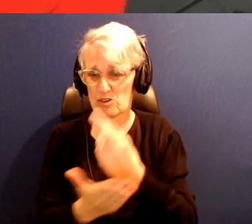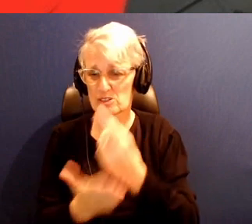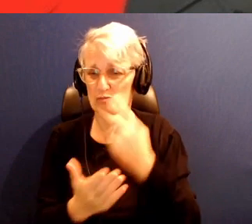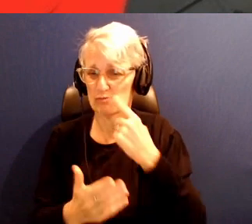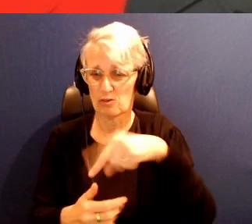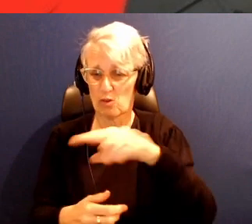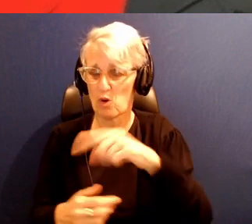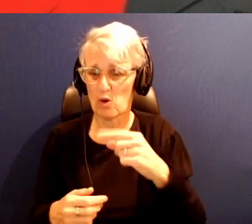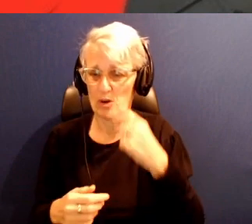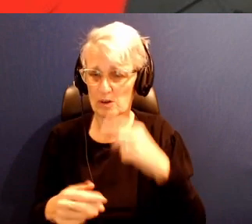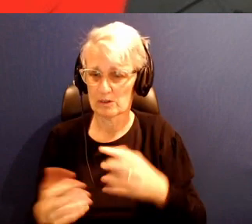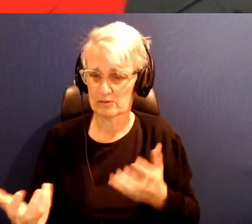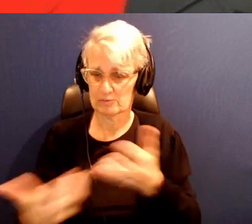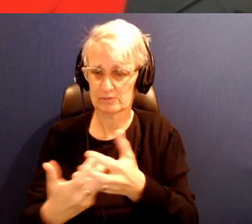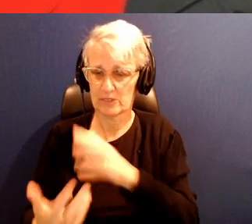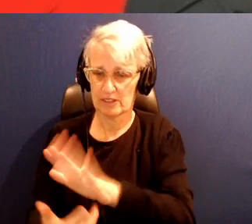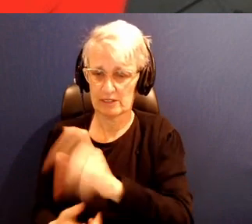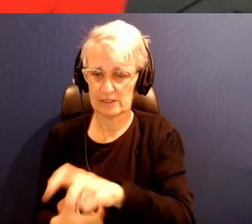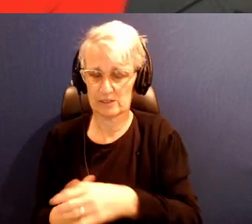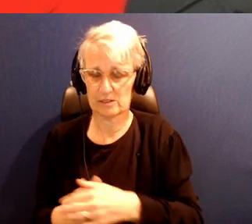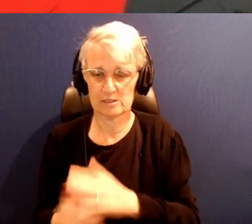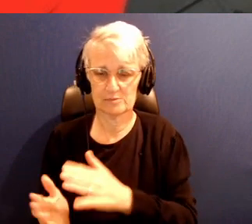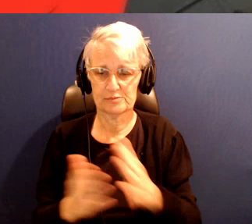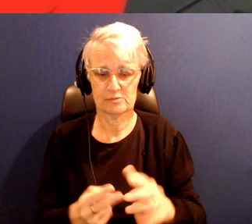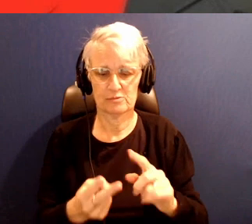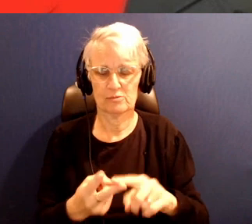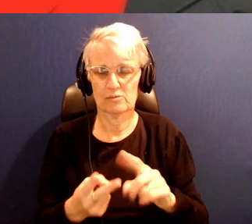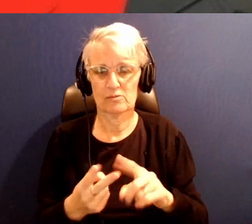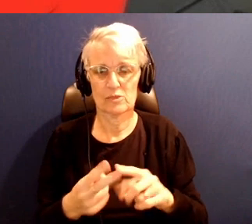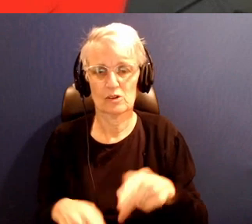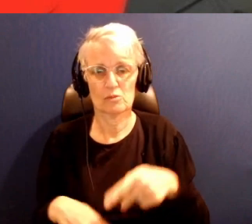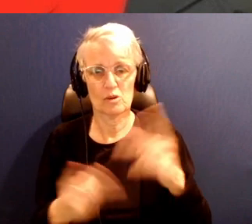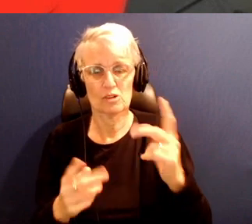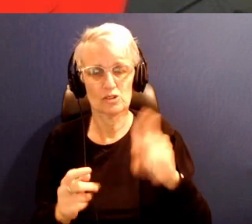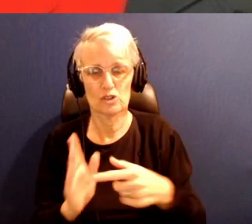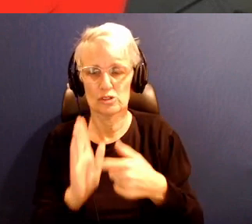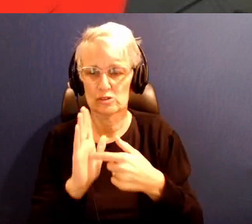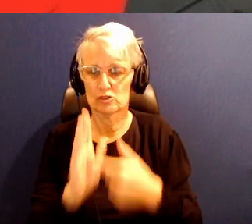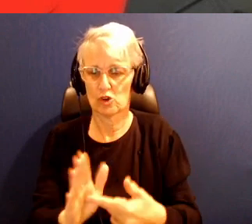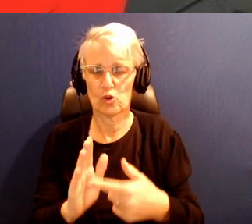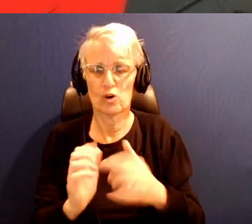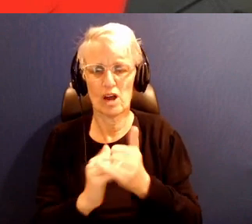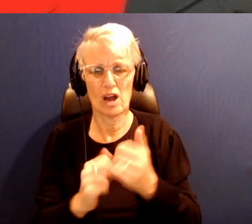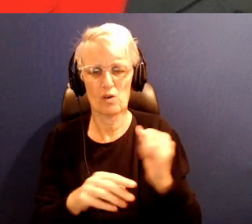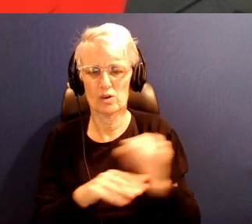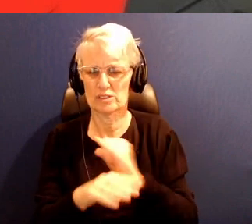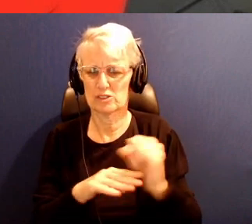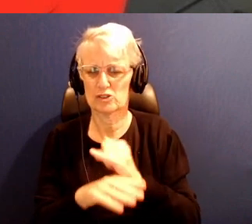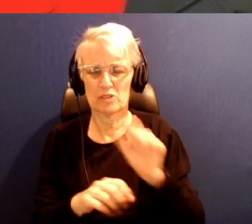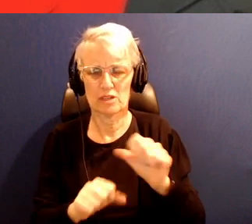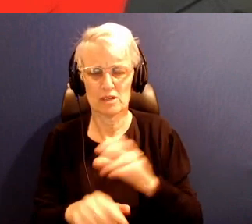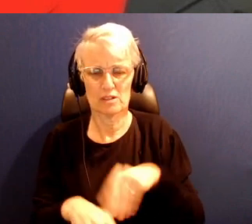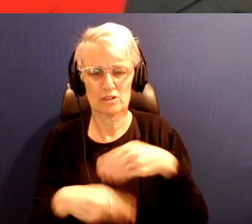and resources necessary to meet their needs. 2. Proposals should demonstrate how the